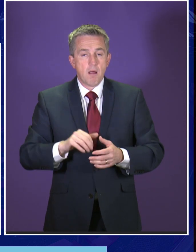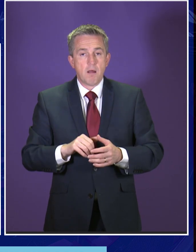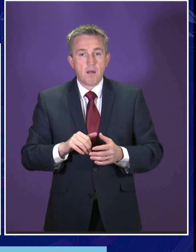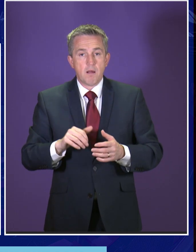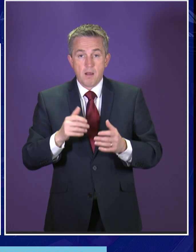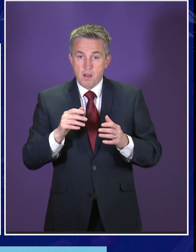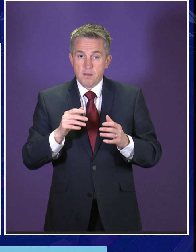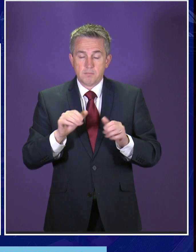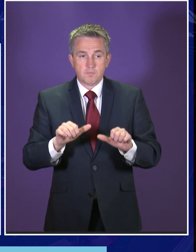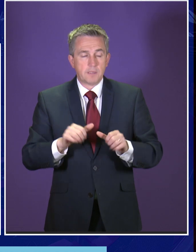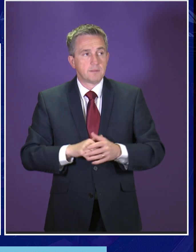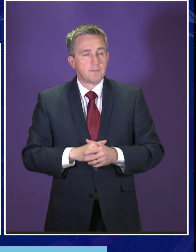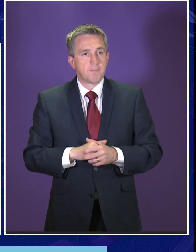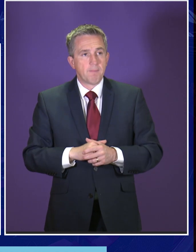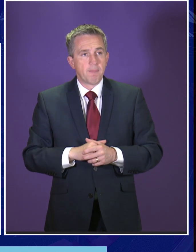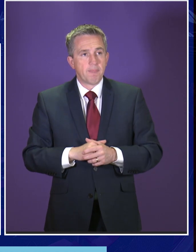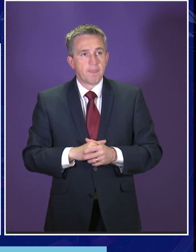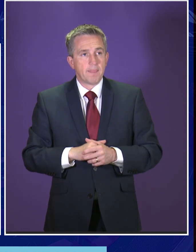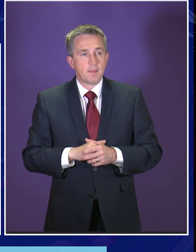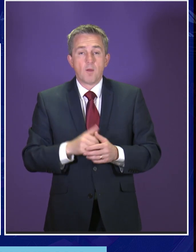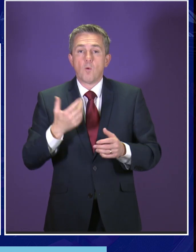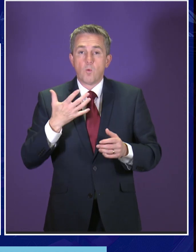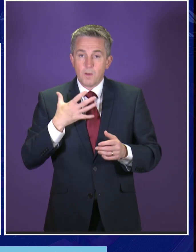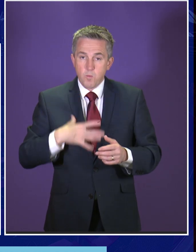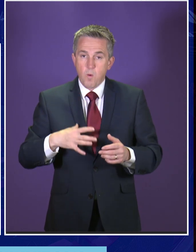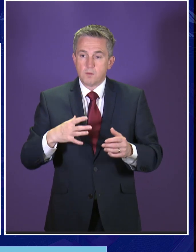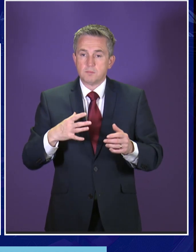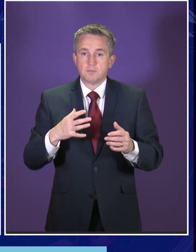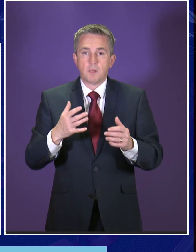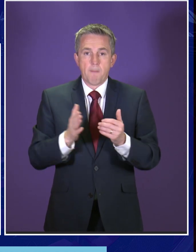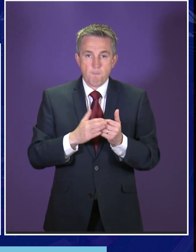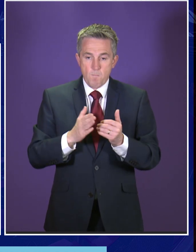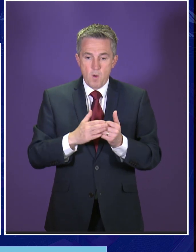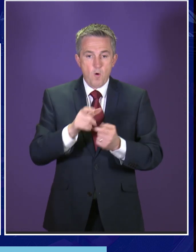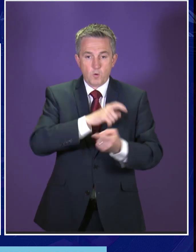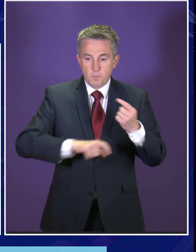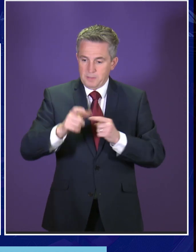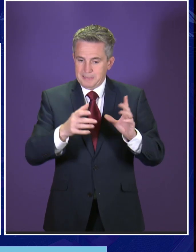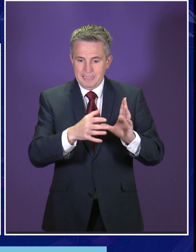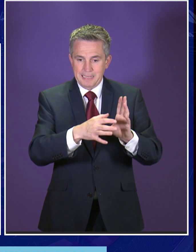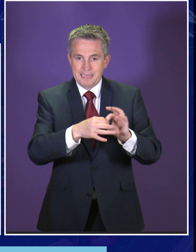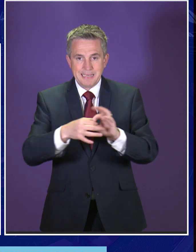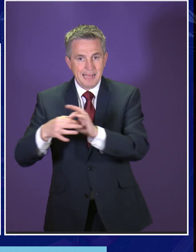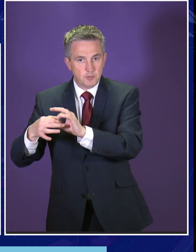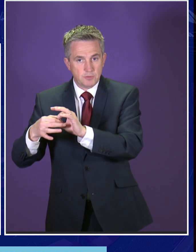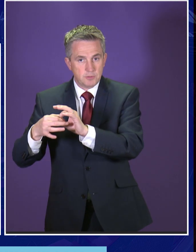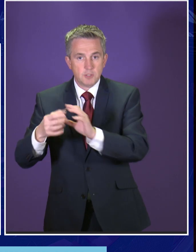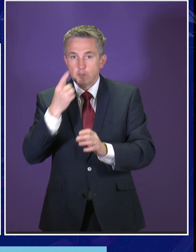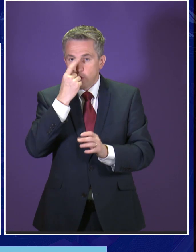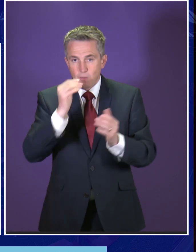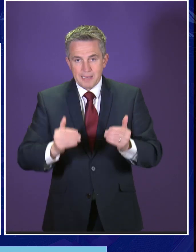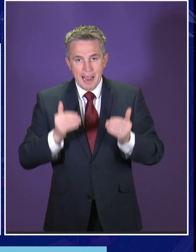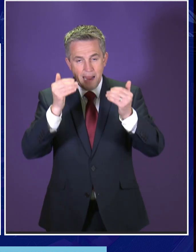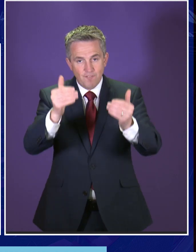heard earlier today. It is an attempt to strengthen the connections between communities in the spirit of advancing